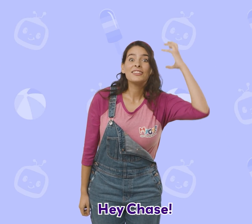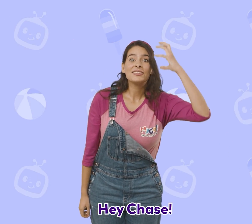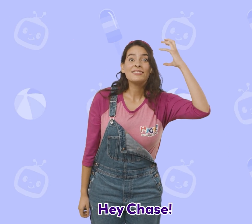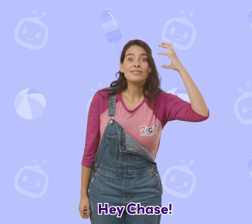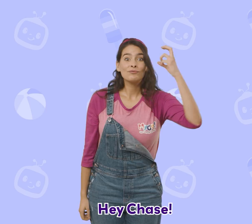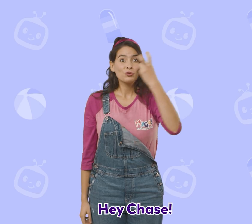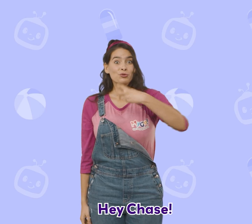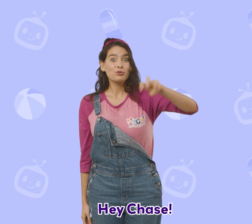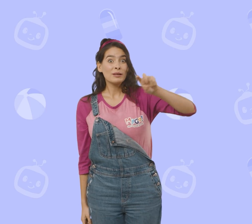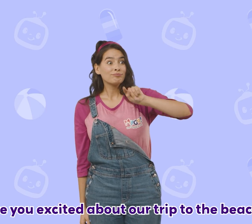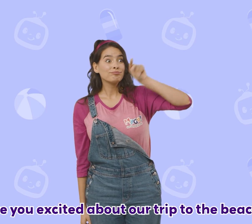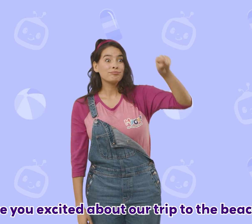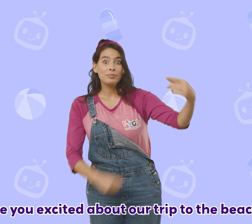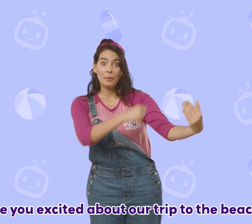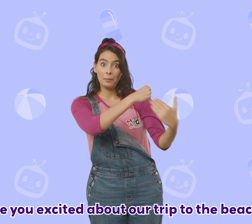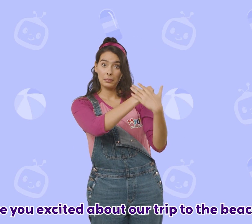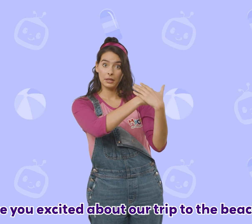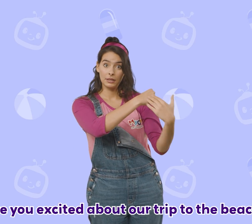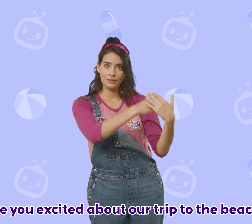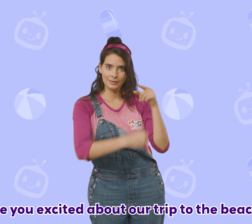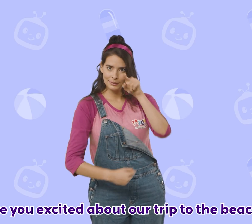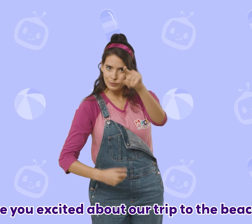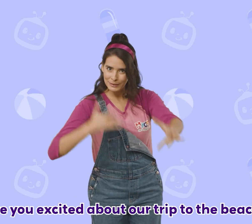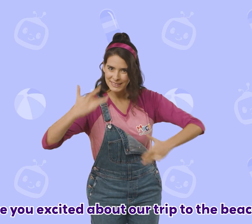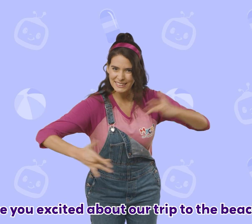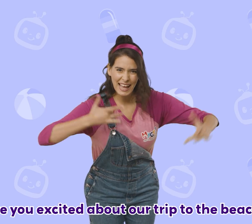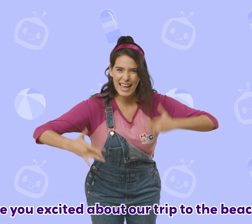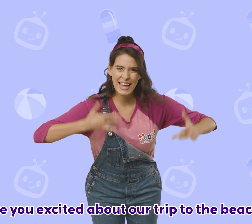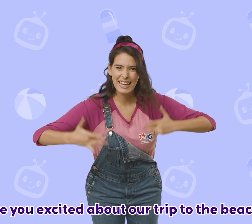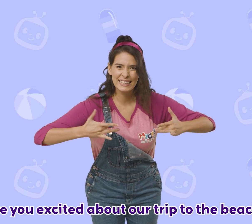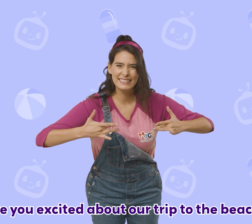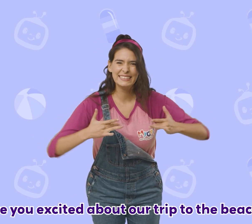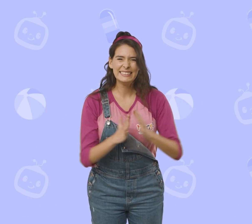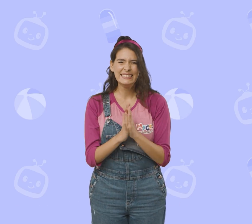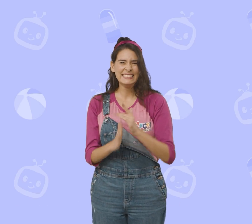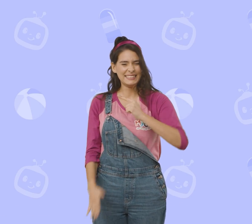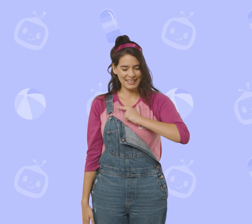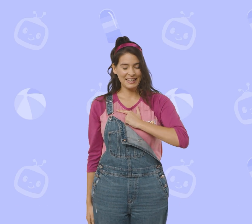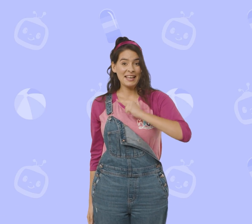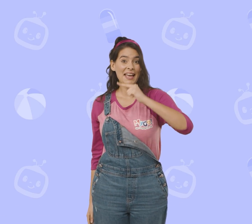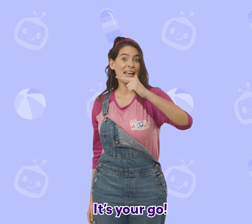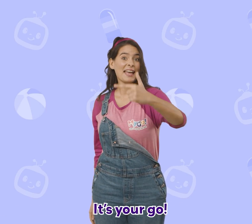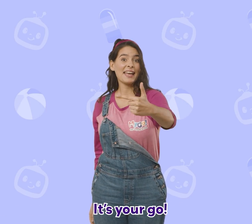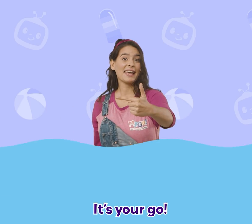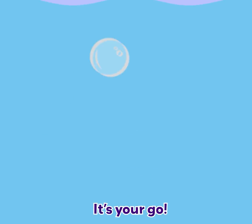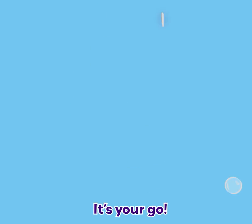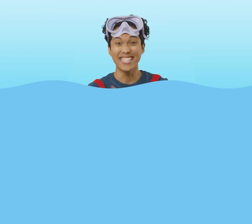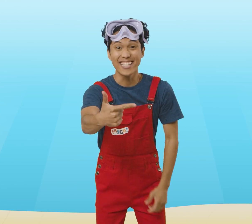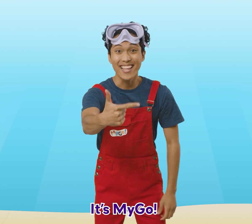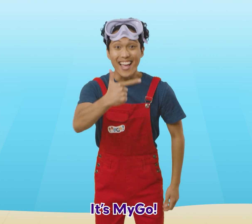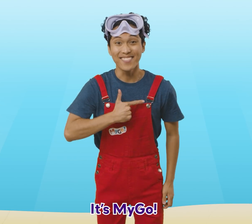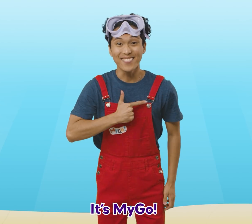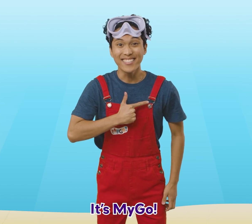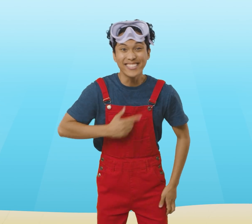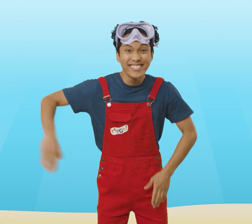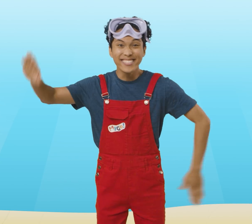Hey, Chase. Are you excited about our trip to the beach? It's your go. It's